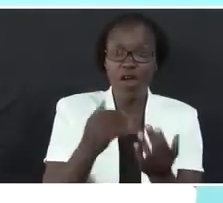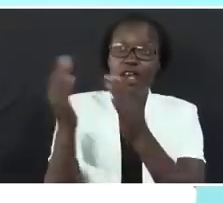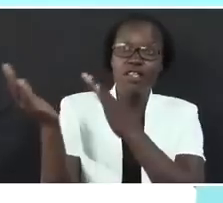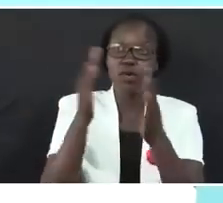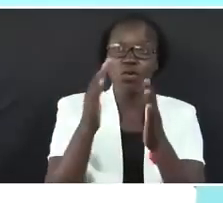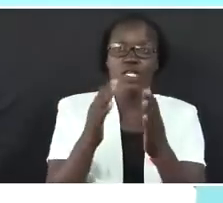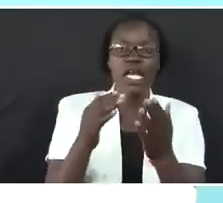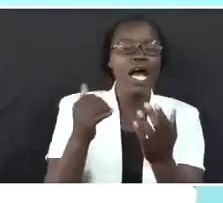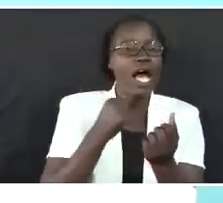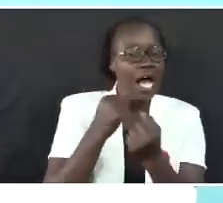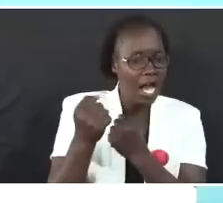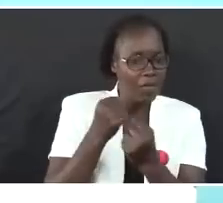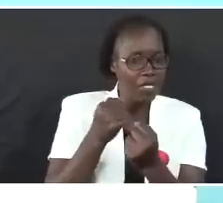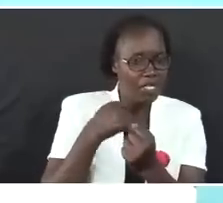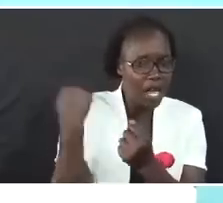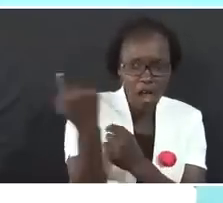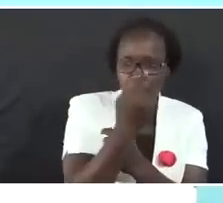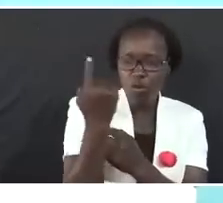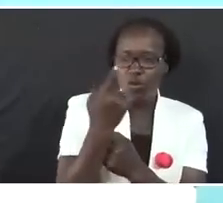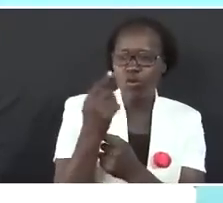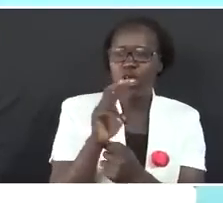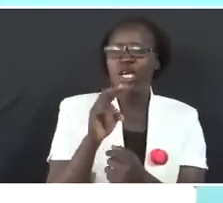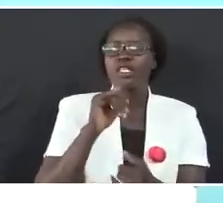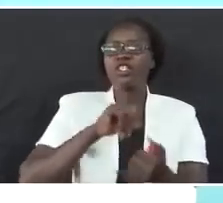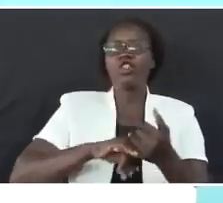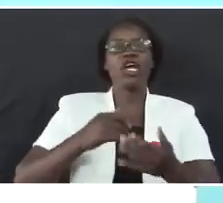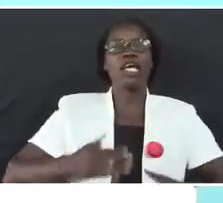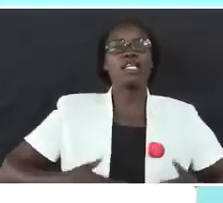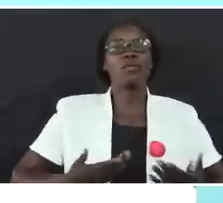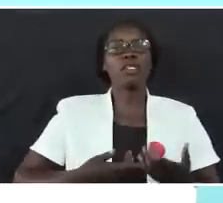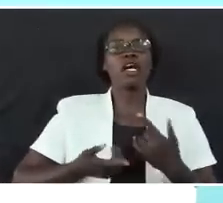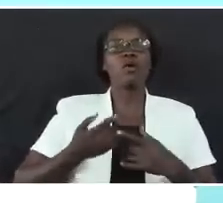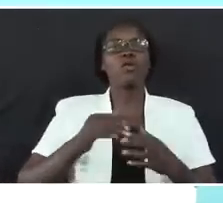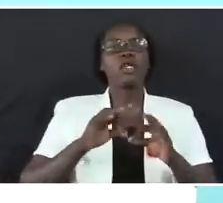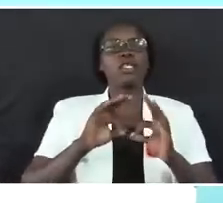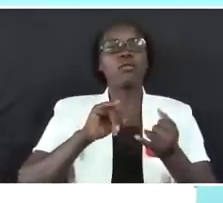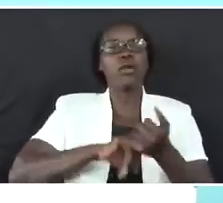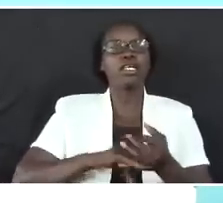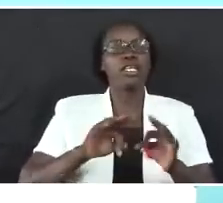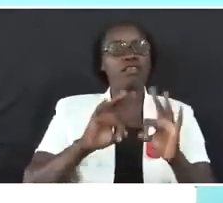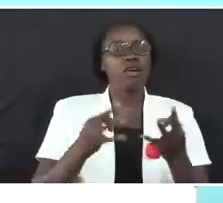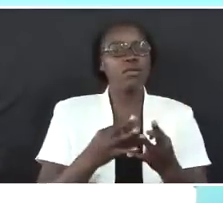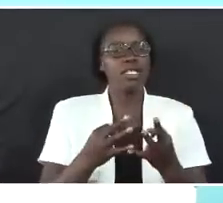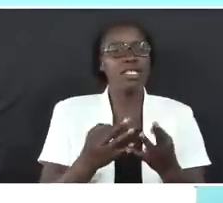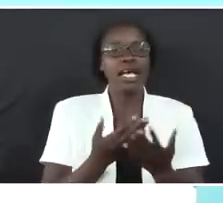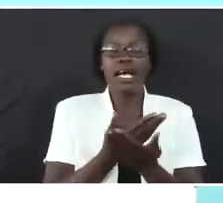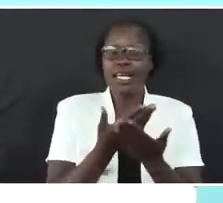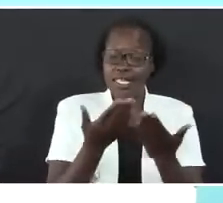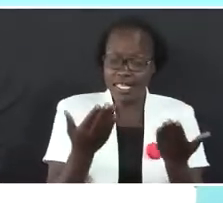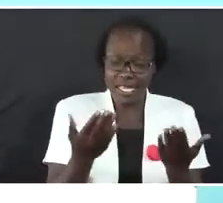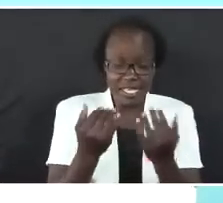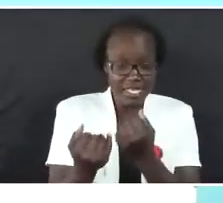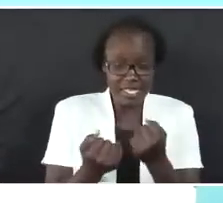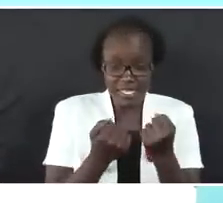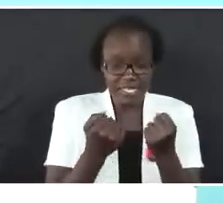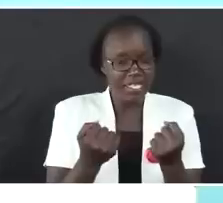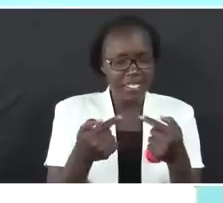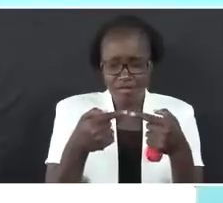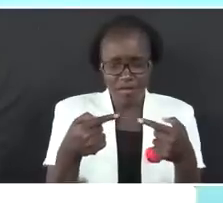the joy and happiness that comes with marriage and family. Instead, there is strife and